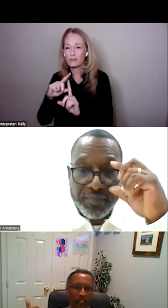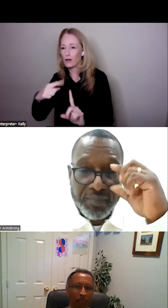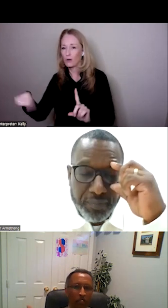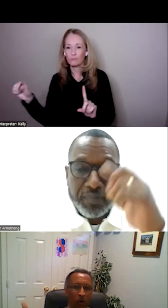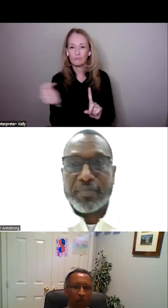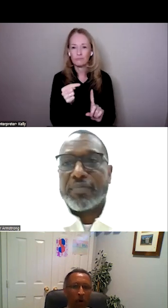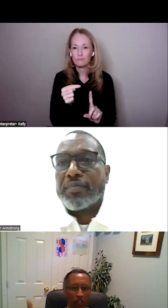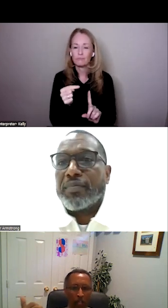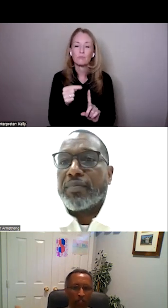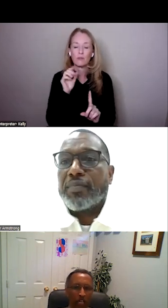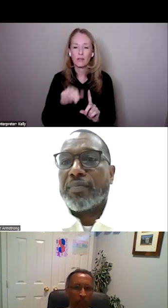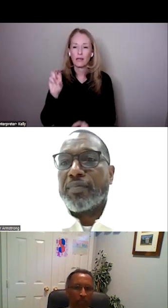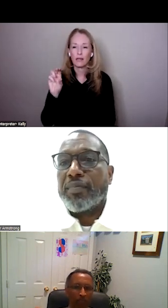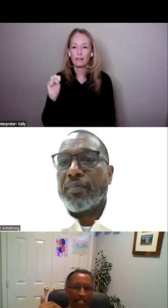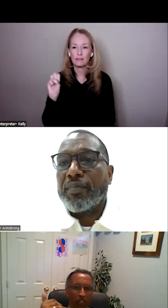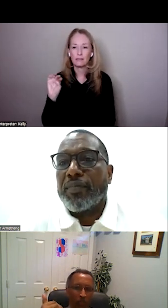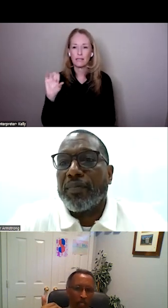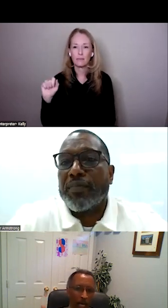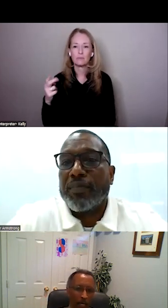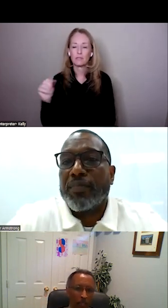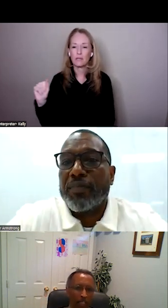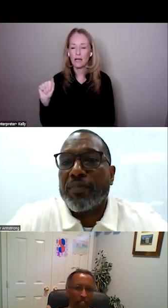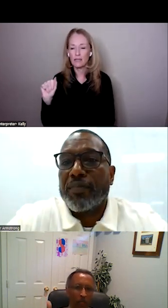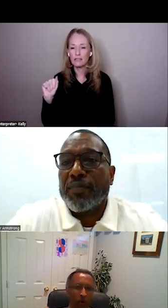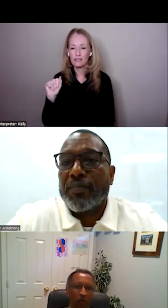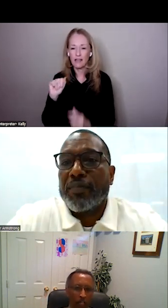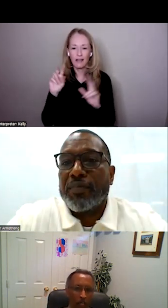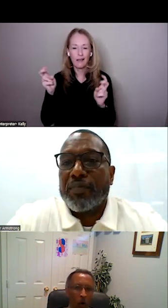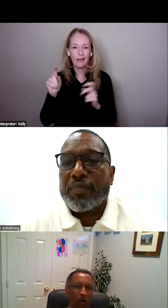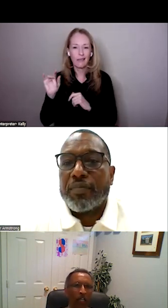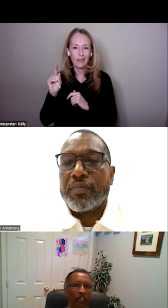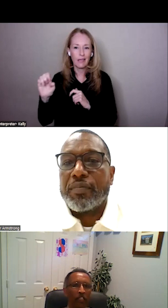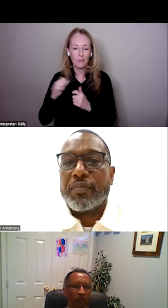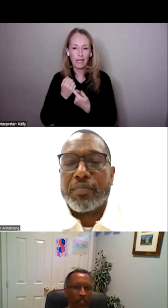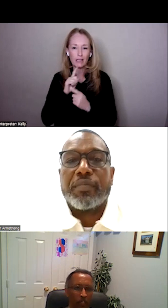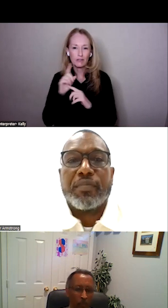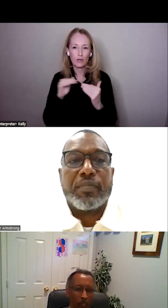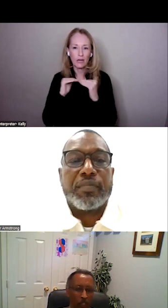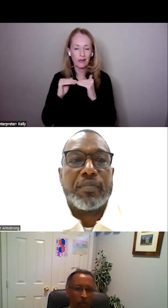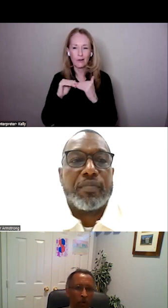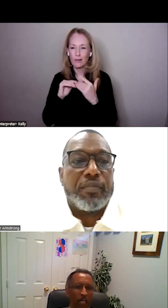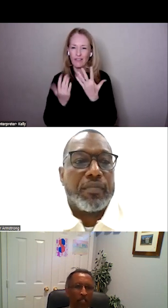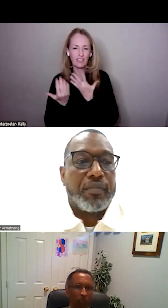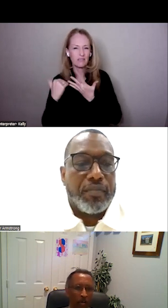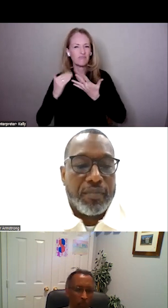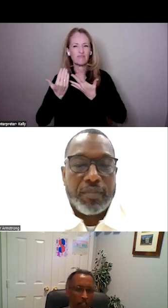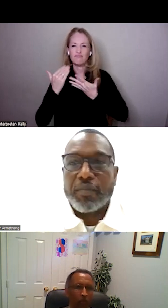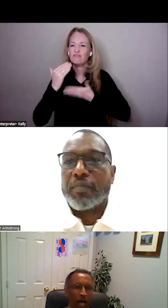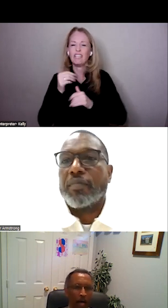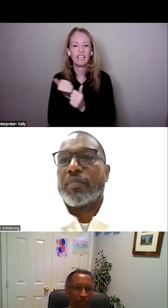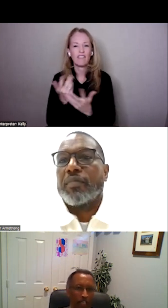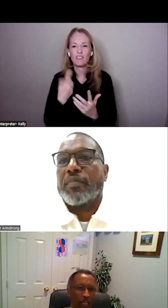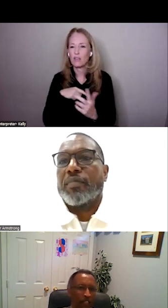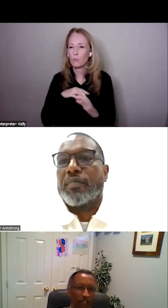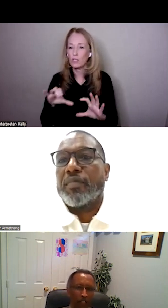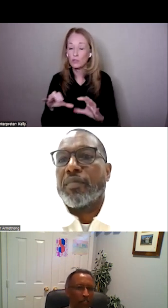is SAMHSA's overarching theme of making sure that equity is interwoven in all of the things that we do. So bringing this point up as you